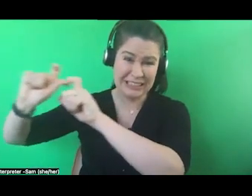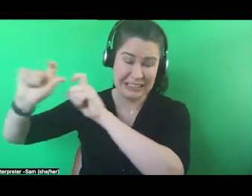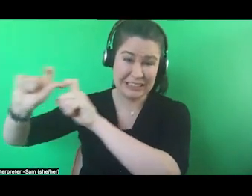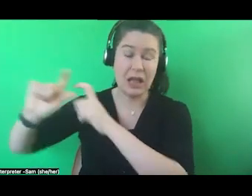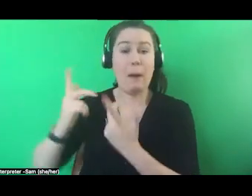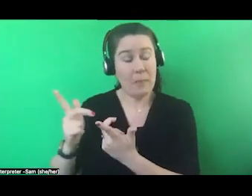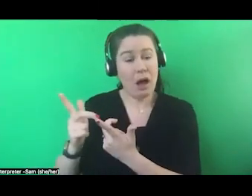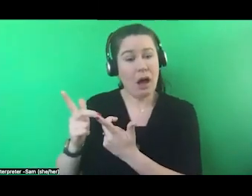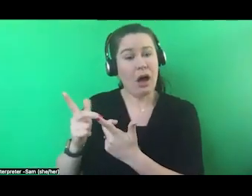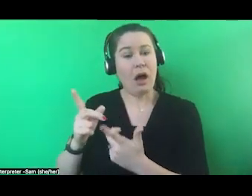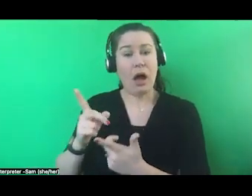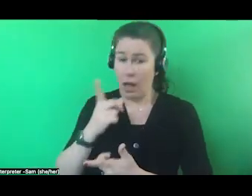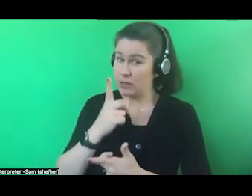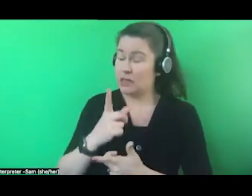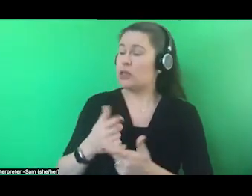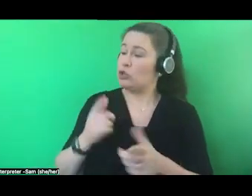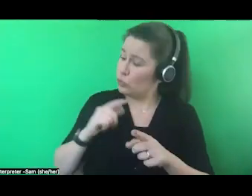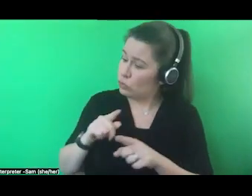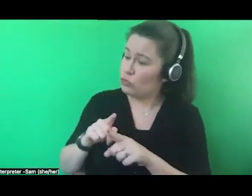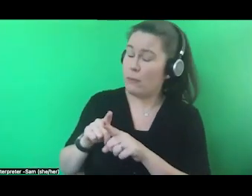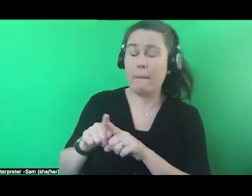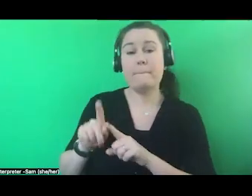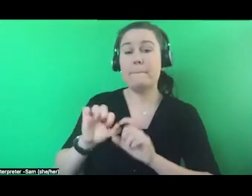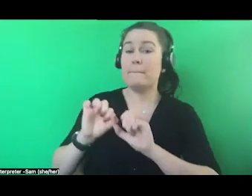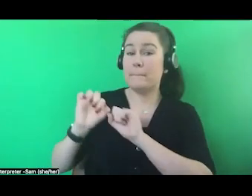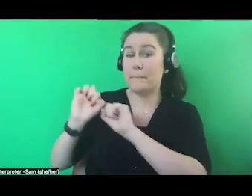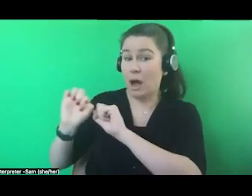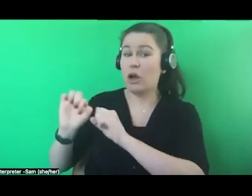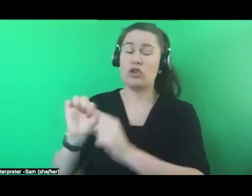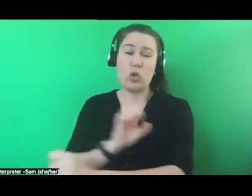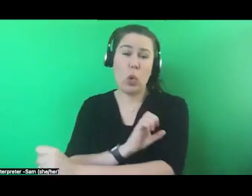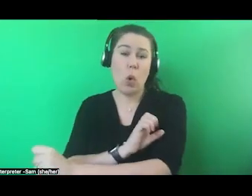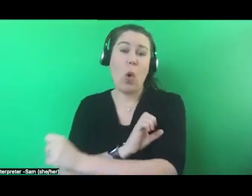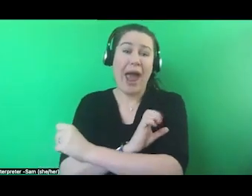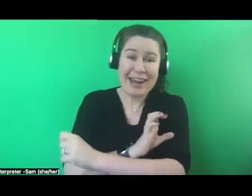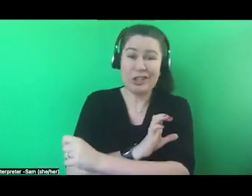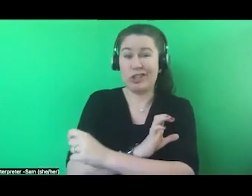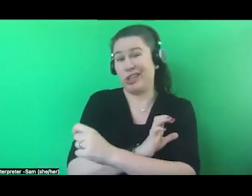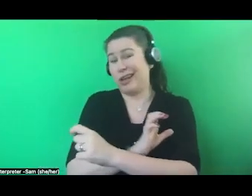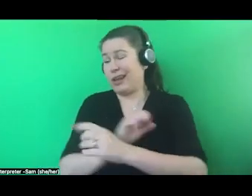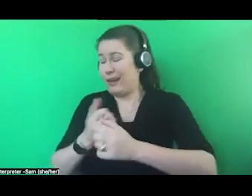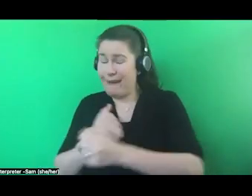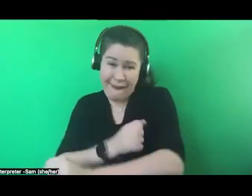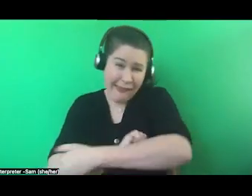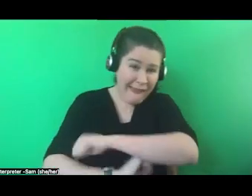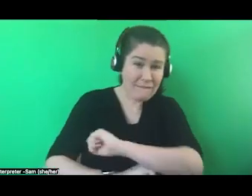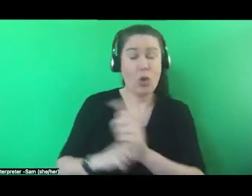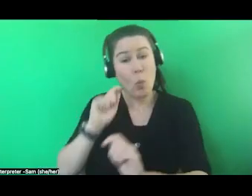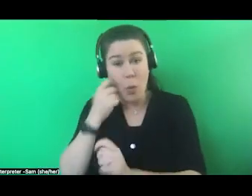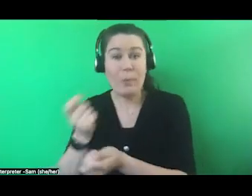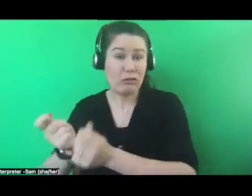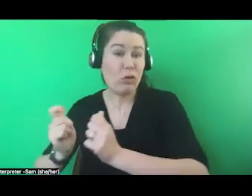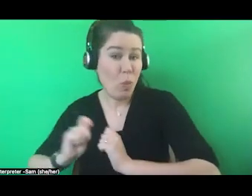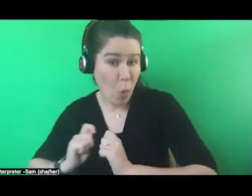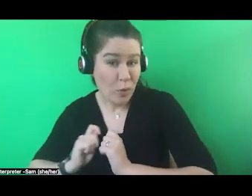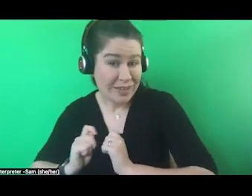things, and then your effort and your endeavor is rewarded. So this is still an open issue, and at the